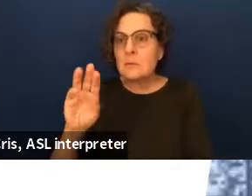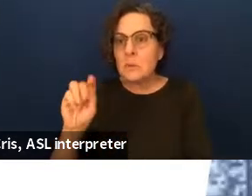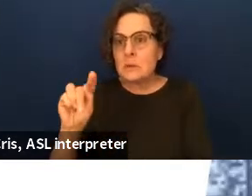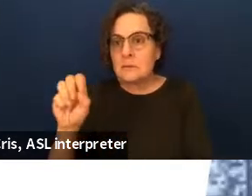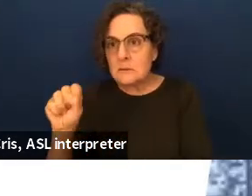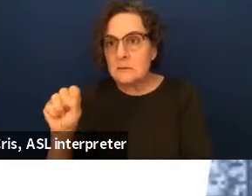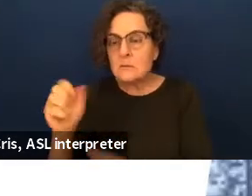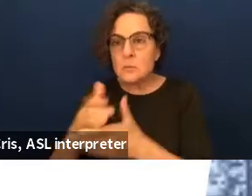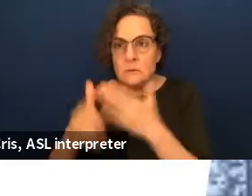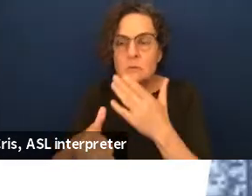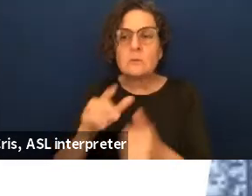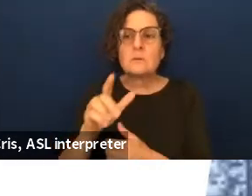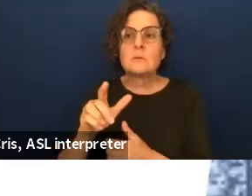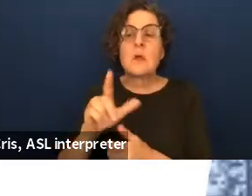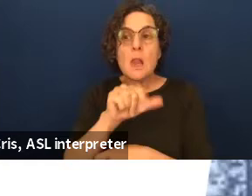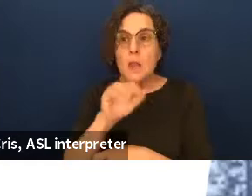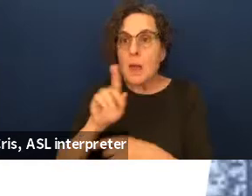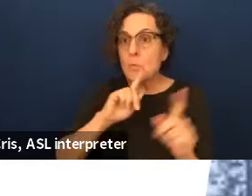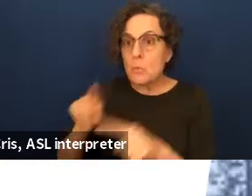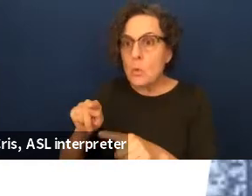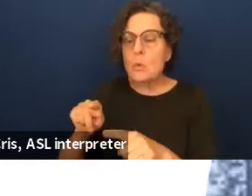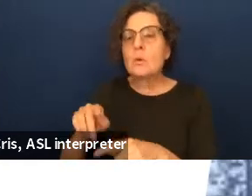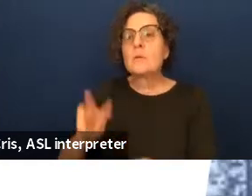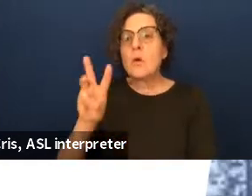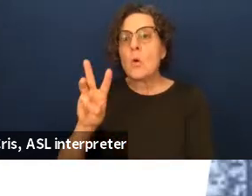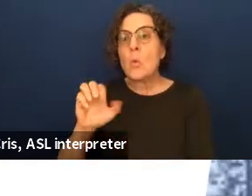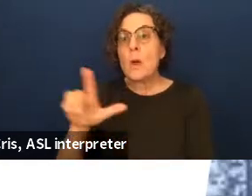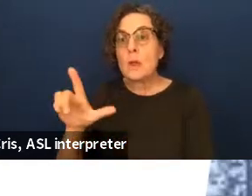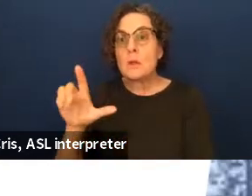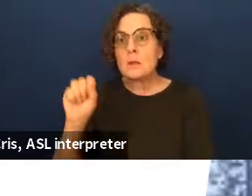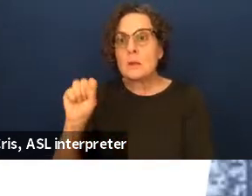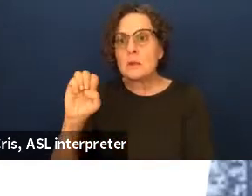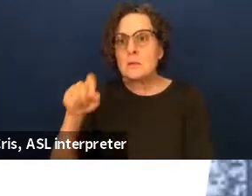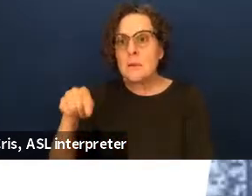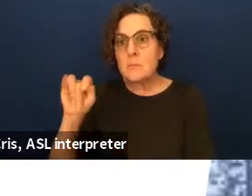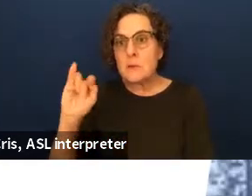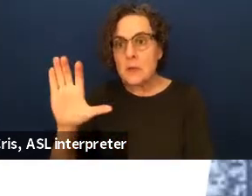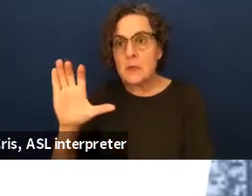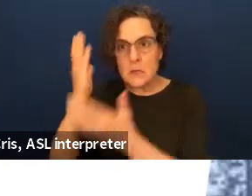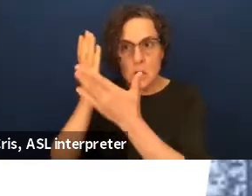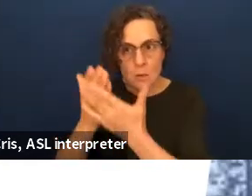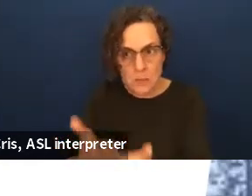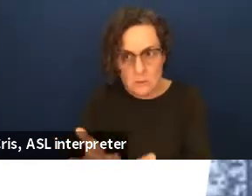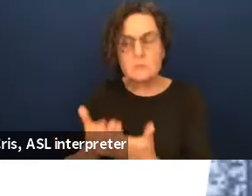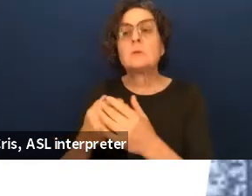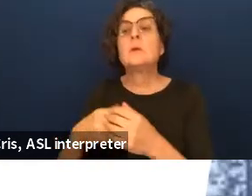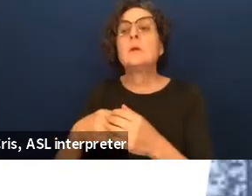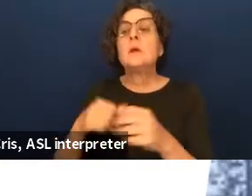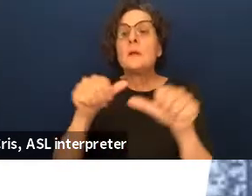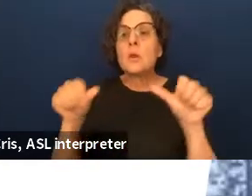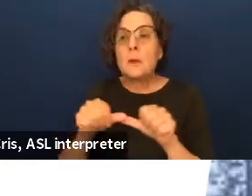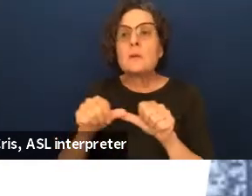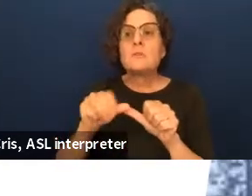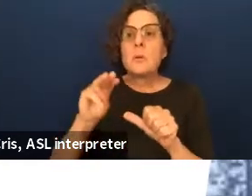lab reports, well and septic documentation, the vicinity map, plan maps, drawings, and